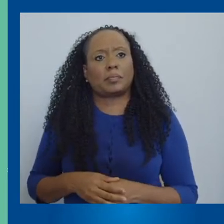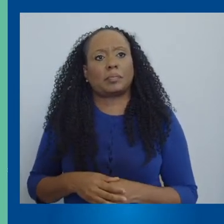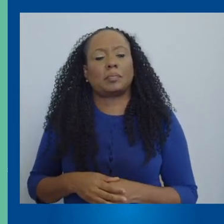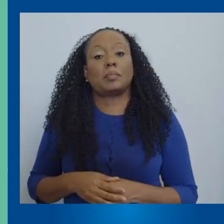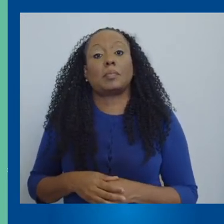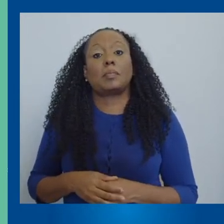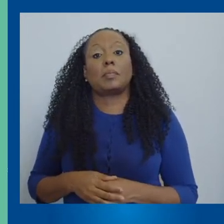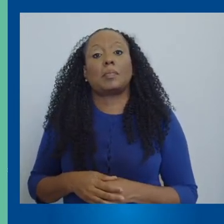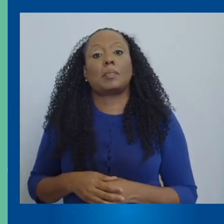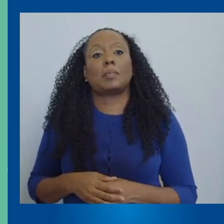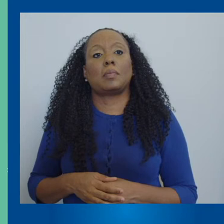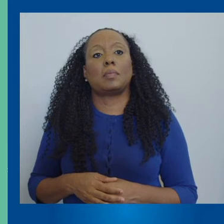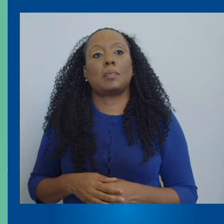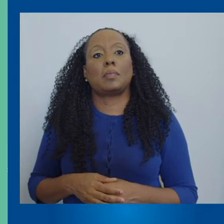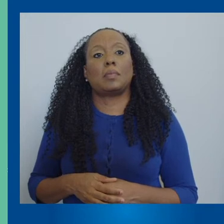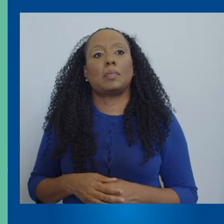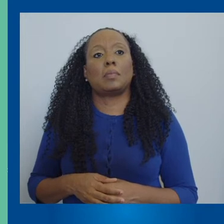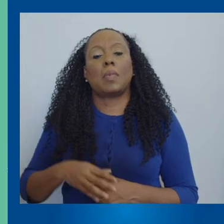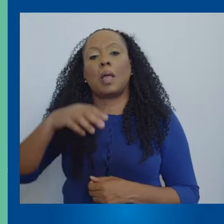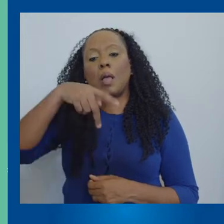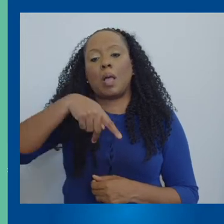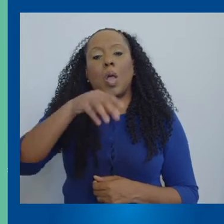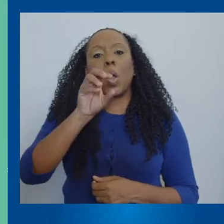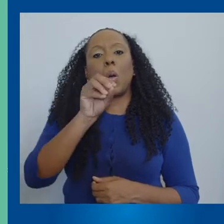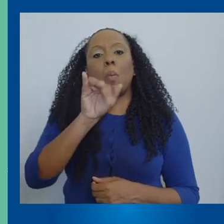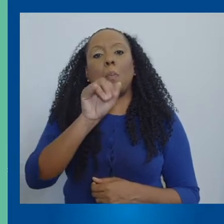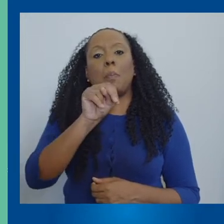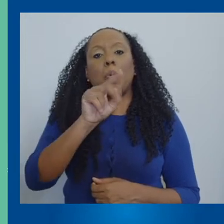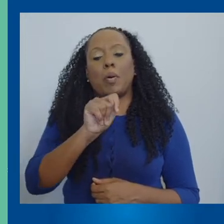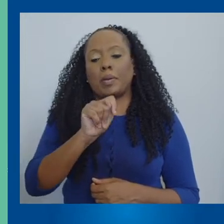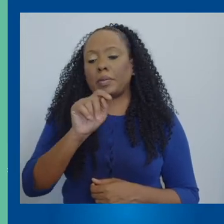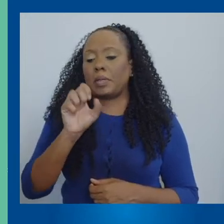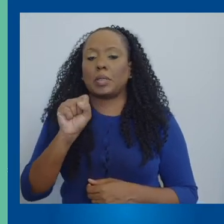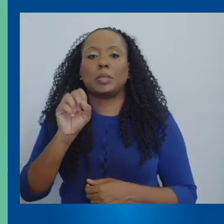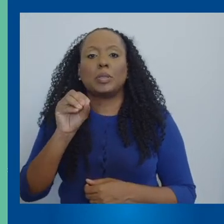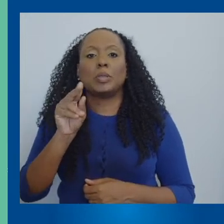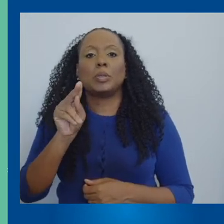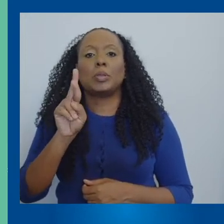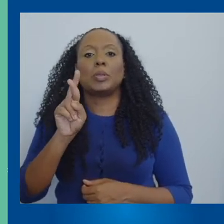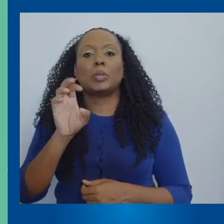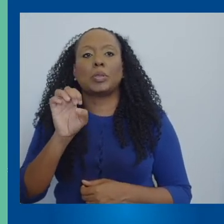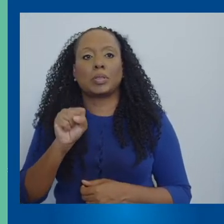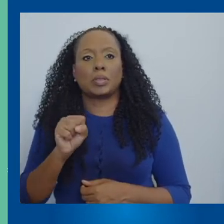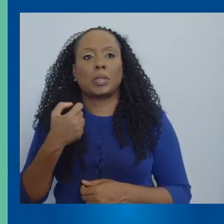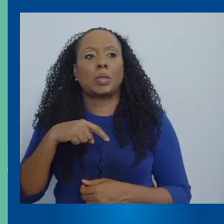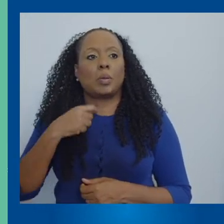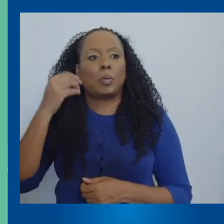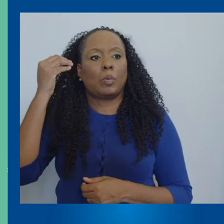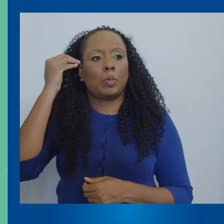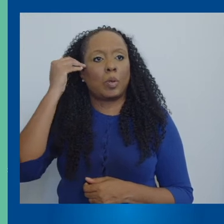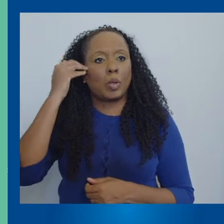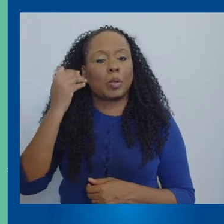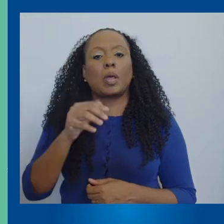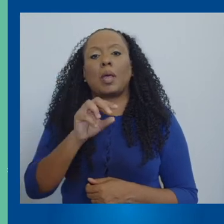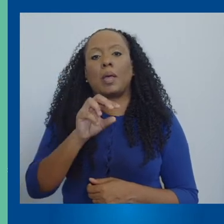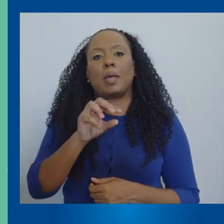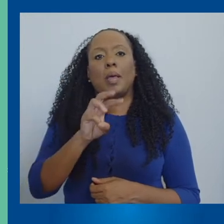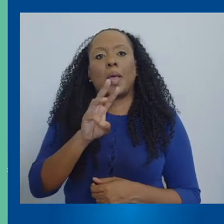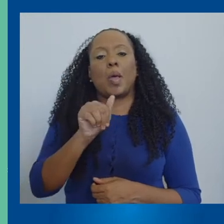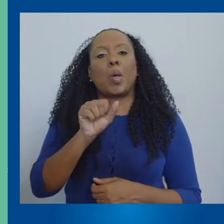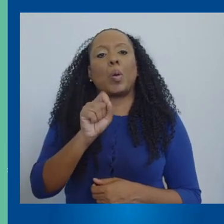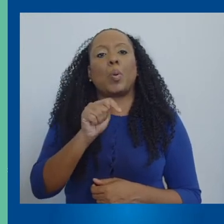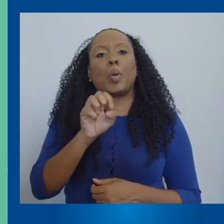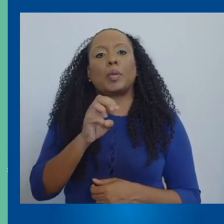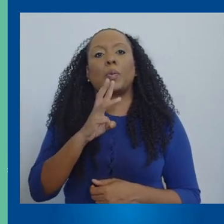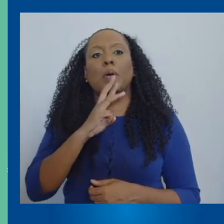sources, we know that wastewater treatment plants receive resistant bacteria and